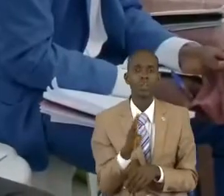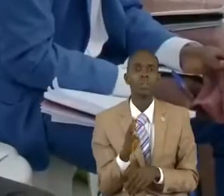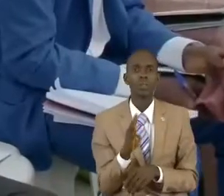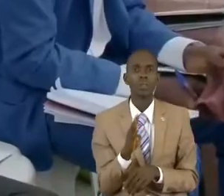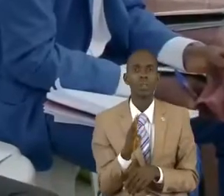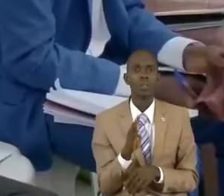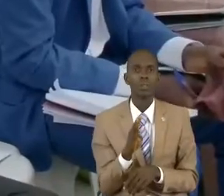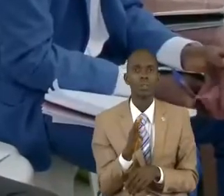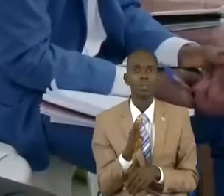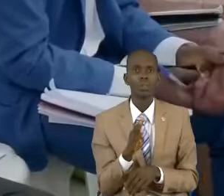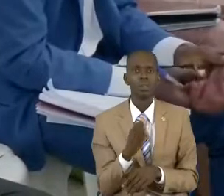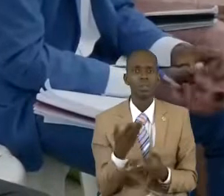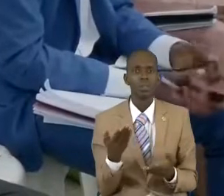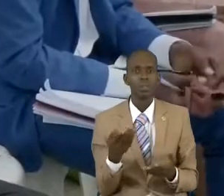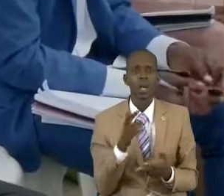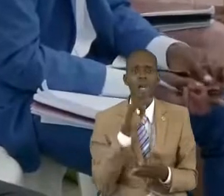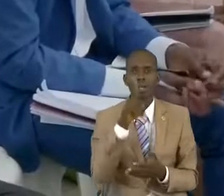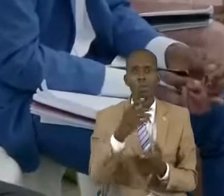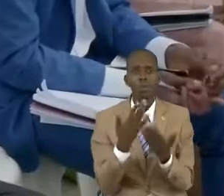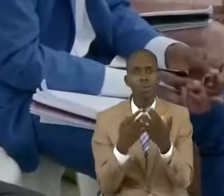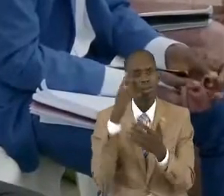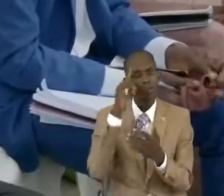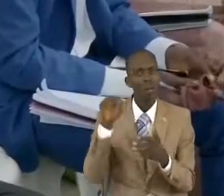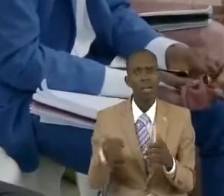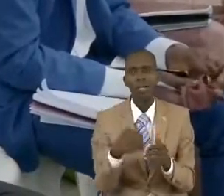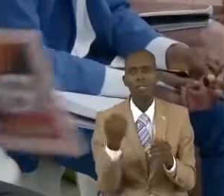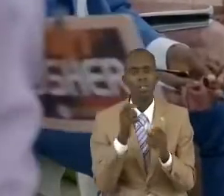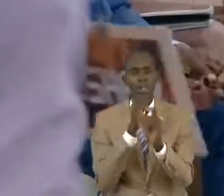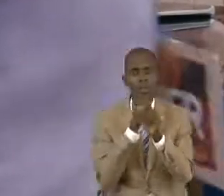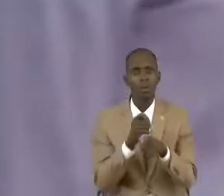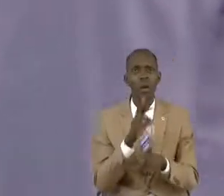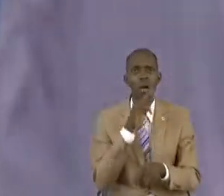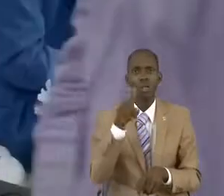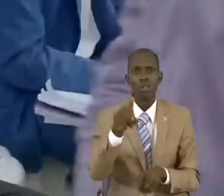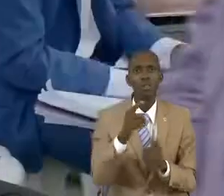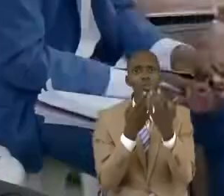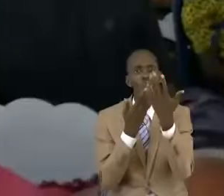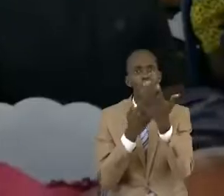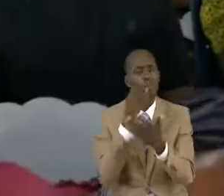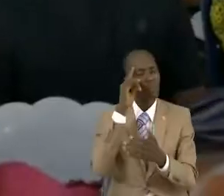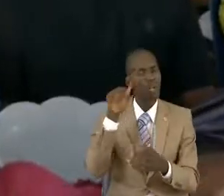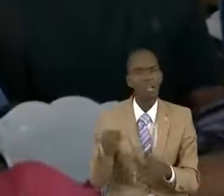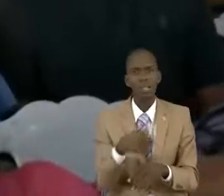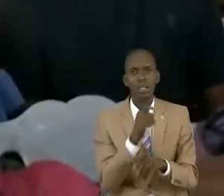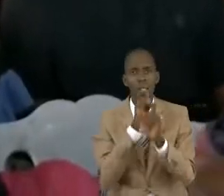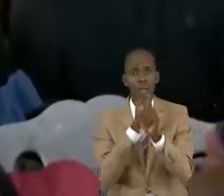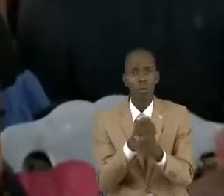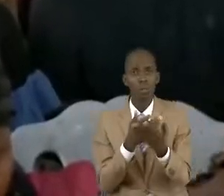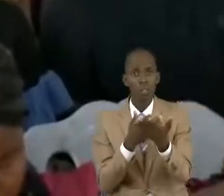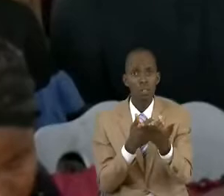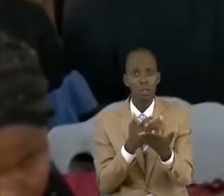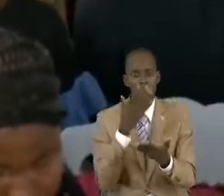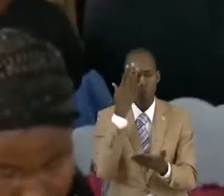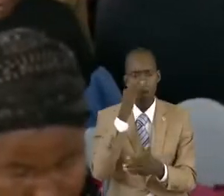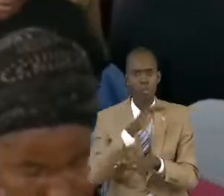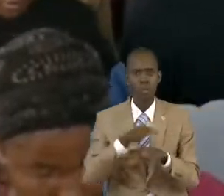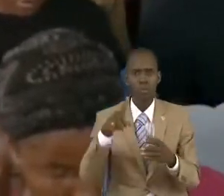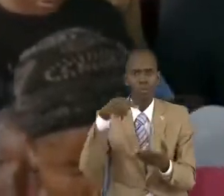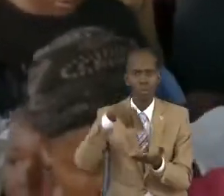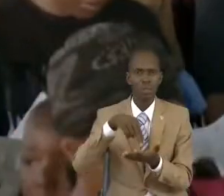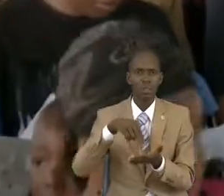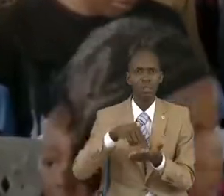for any reward there? I said, are you waiting for any reward there? Why don't you stand up and say,